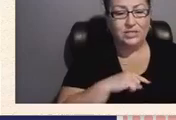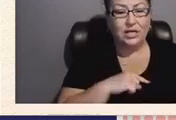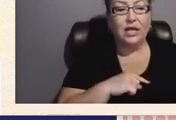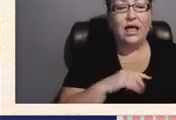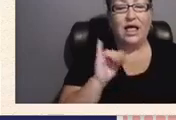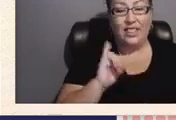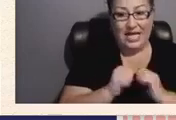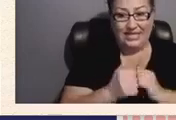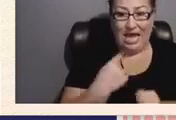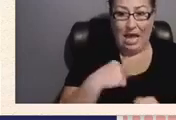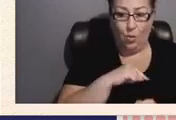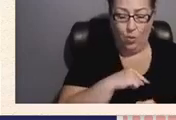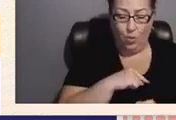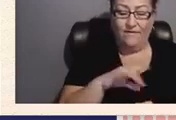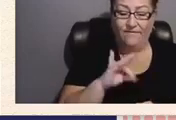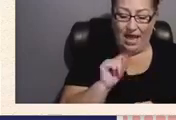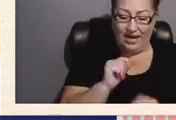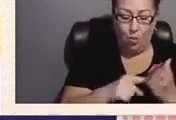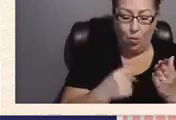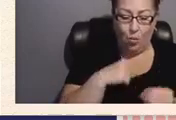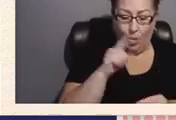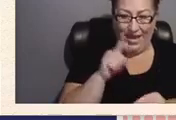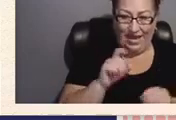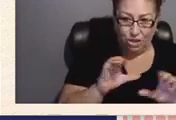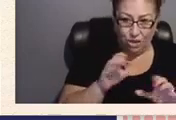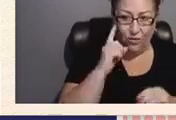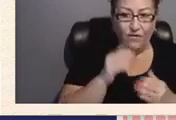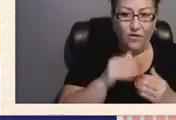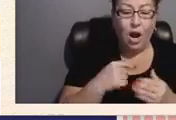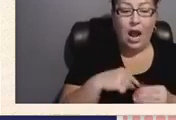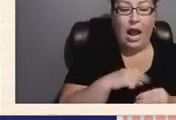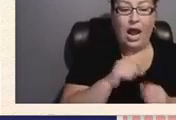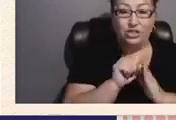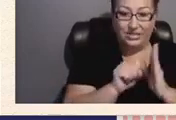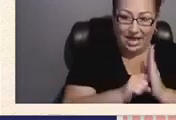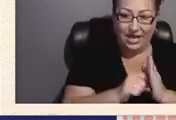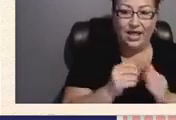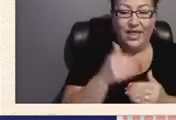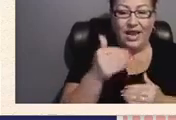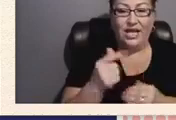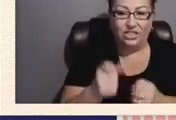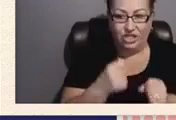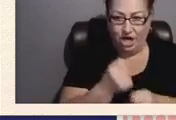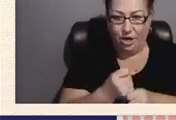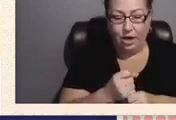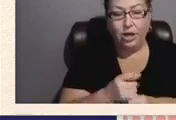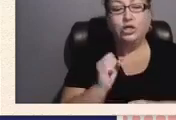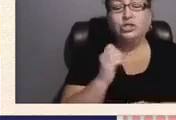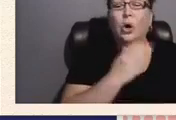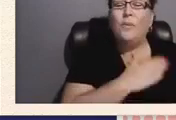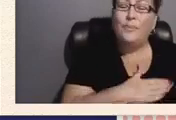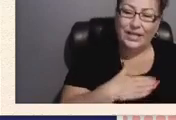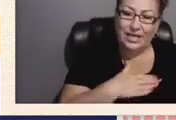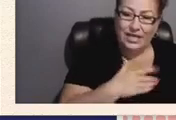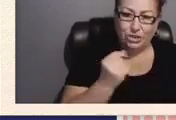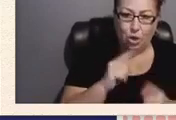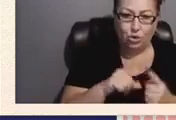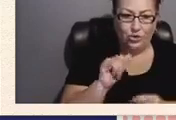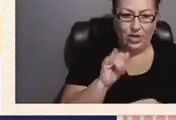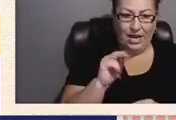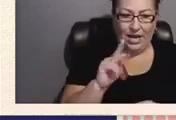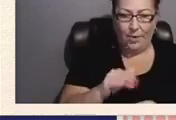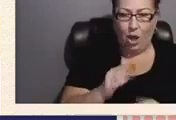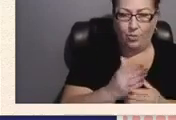we find out what we need to do for our state in the following year. So please visit the link below between June